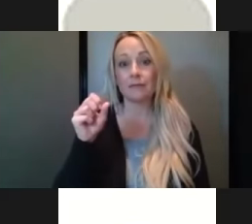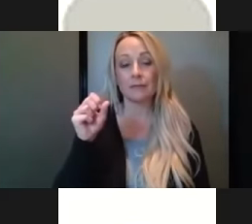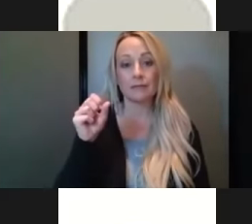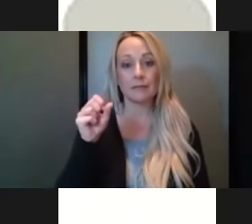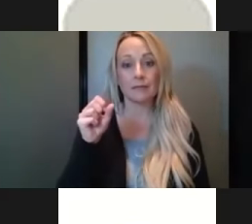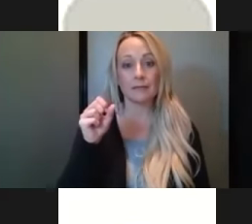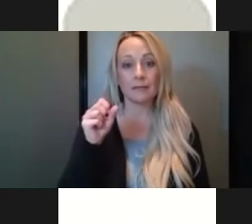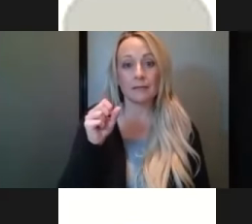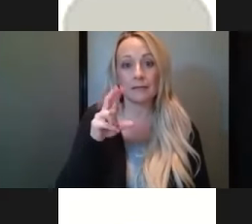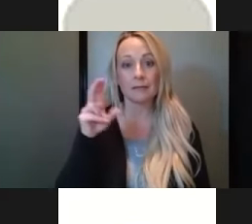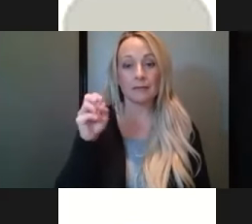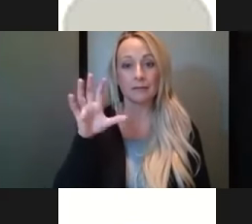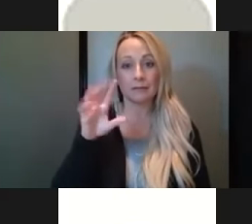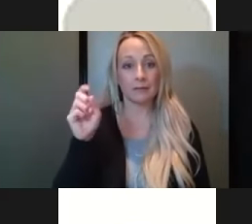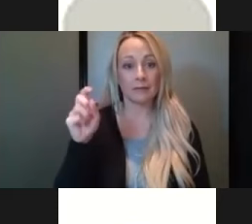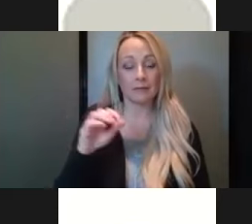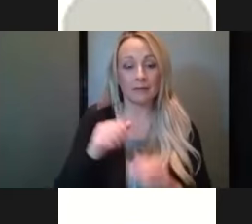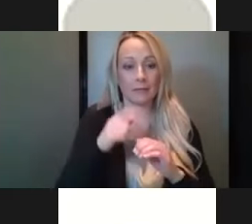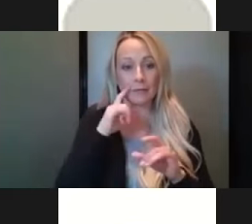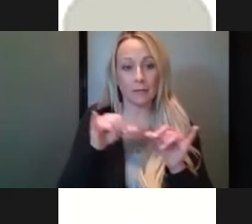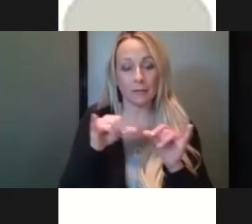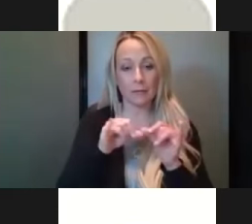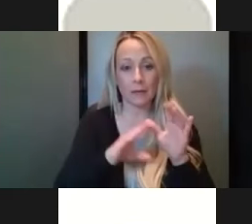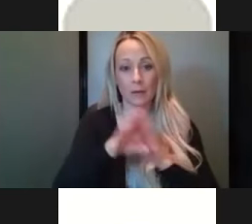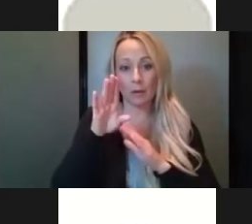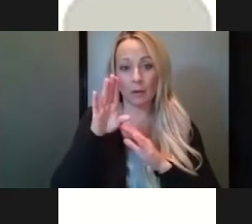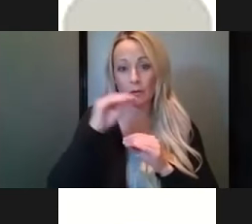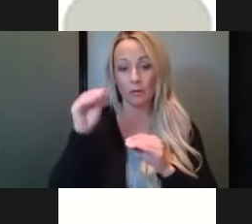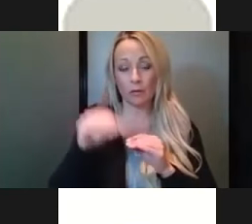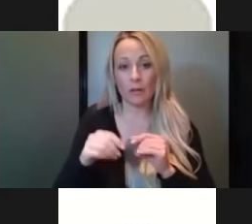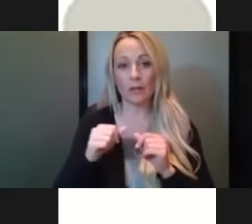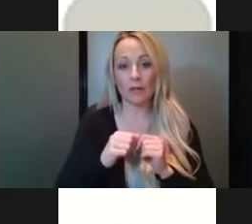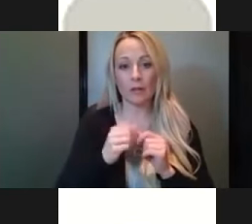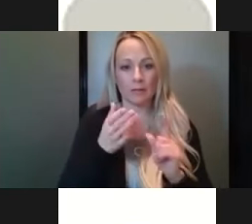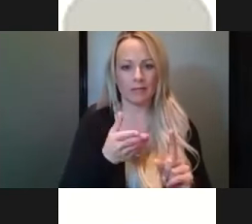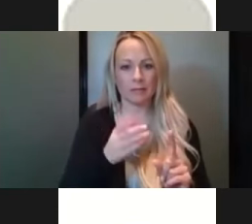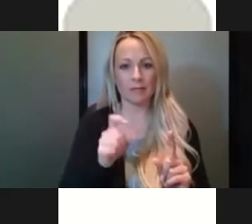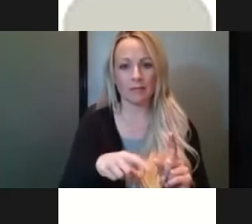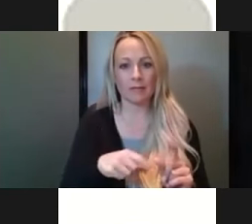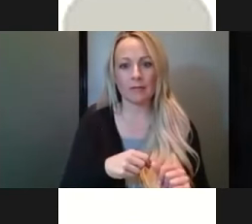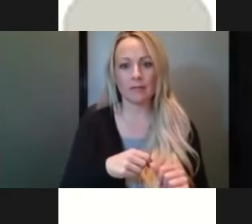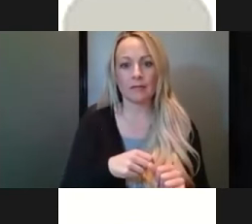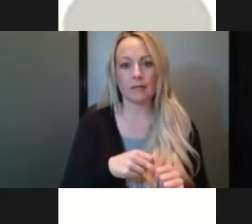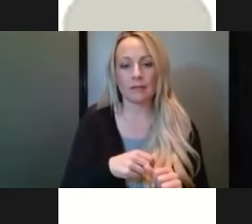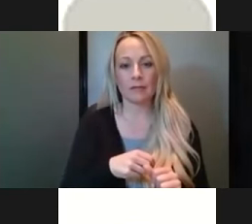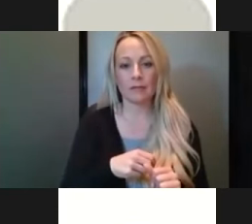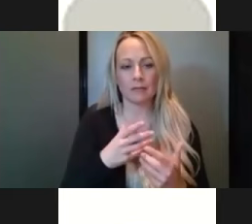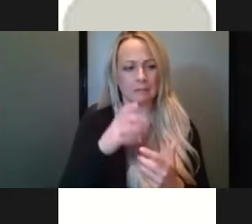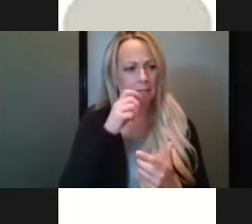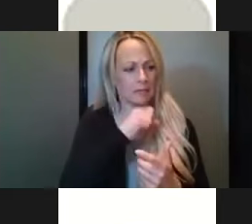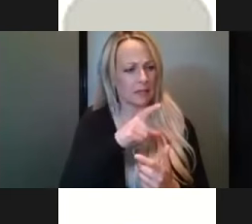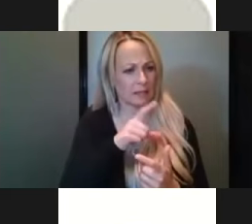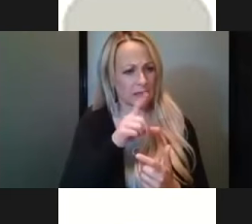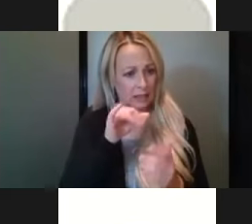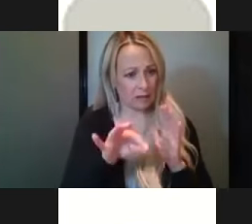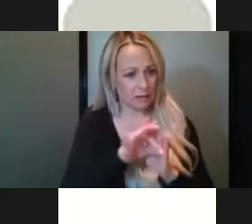is, how are you measuring growth rate? Is this diffusivity? And then also, she said she may have missed this. And then also, did you find anything